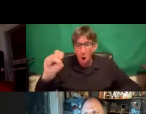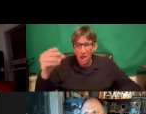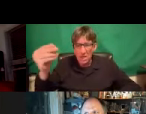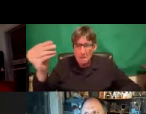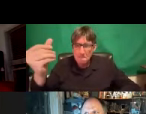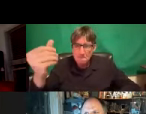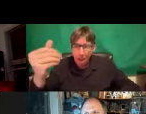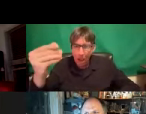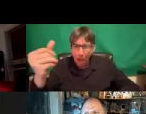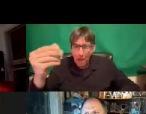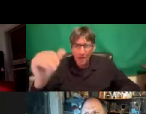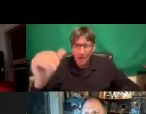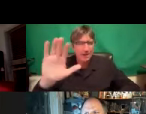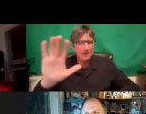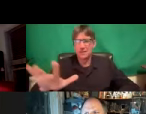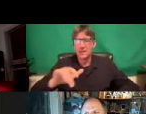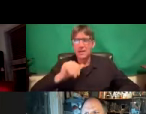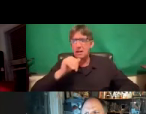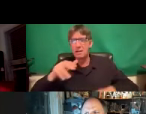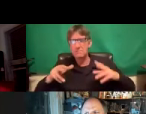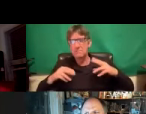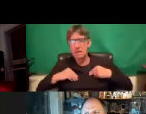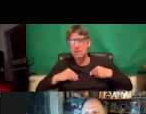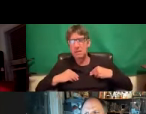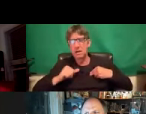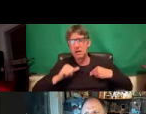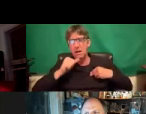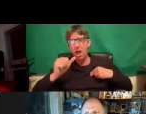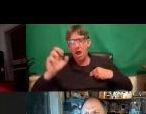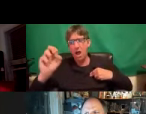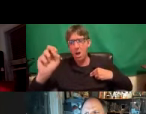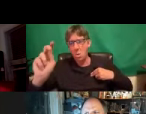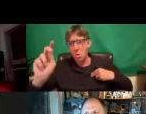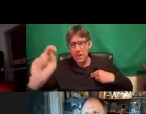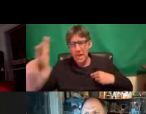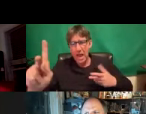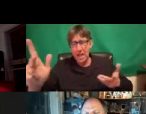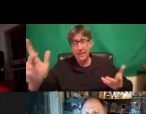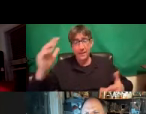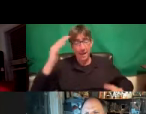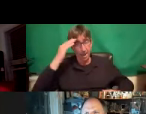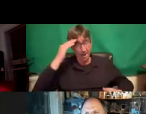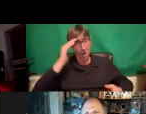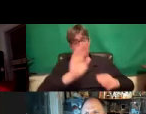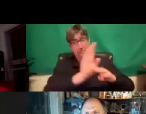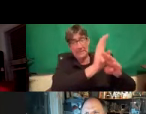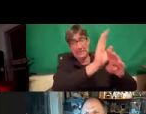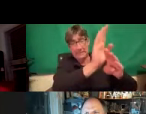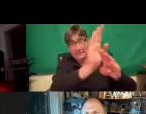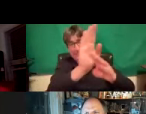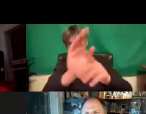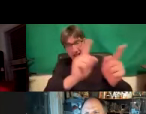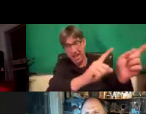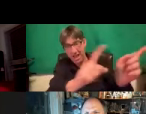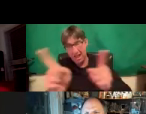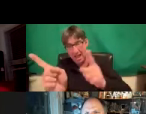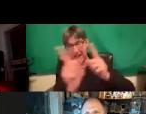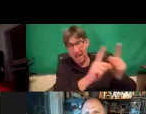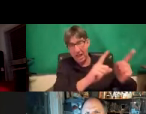to shame anybody for that, but because I understand that kind of stuff does happen in business all the time. But just because it does happen all the time does not mean that